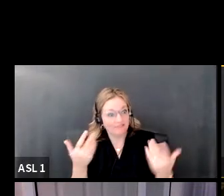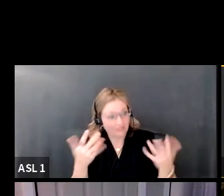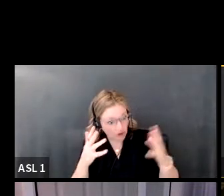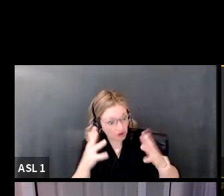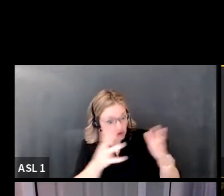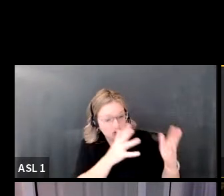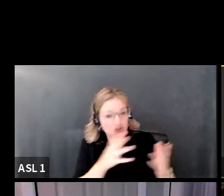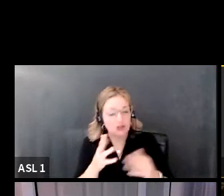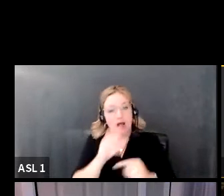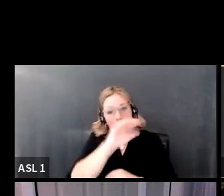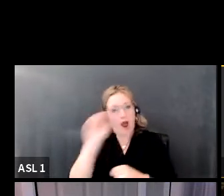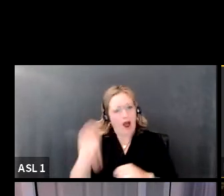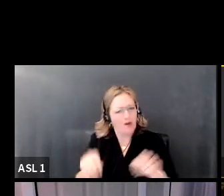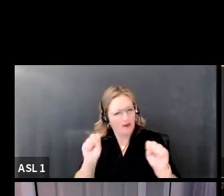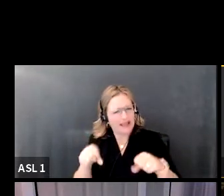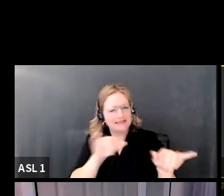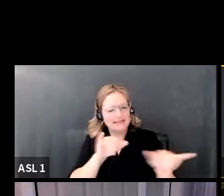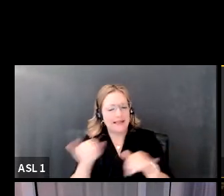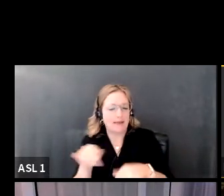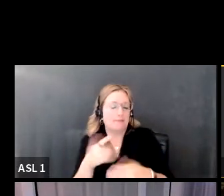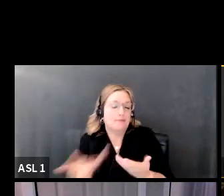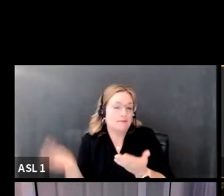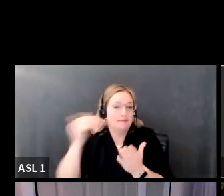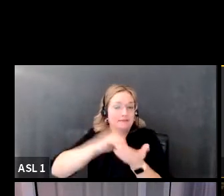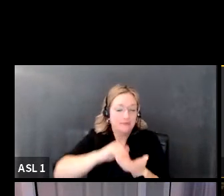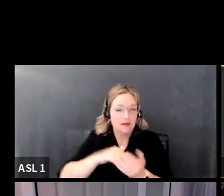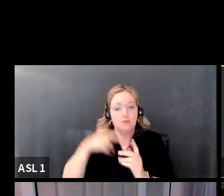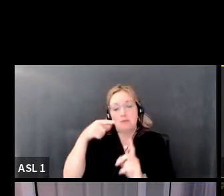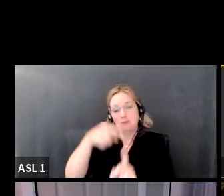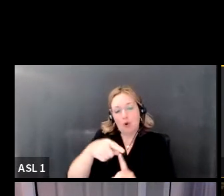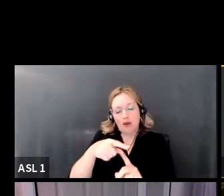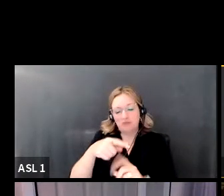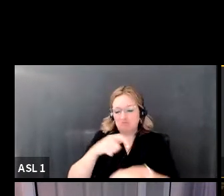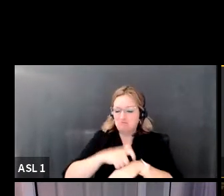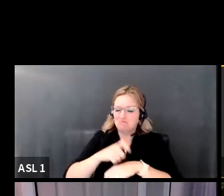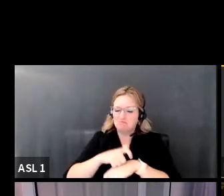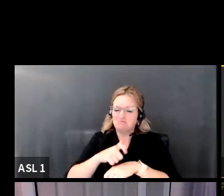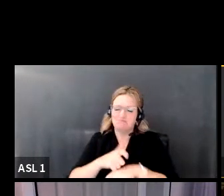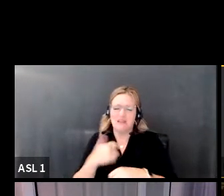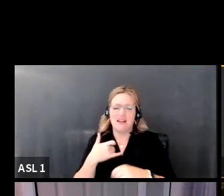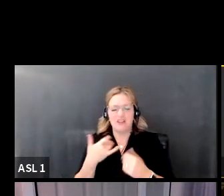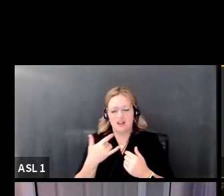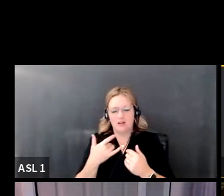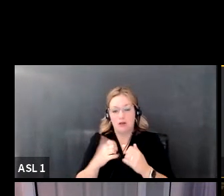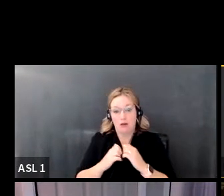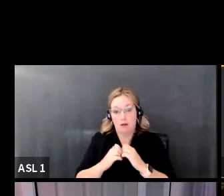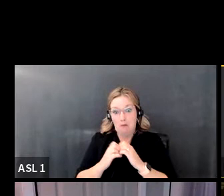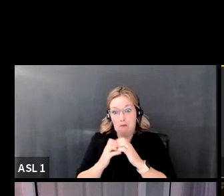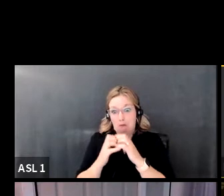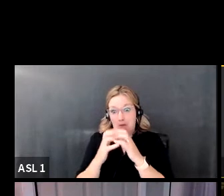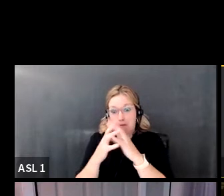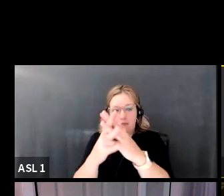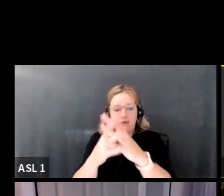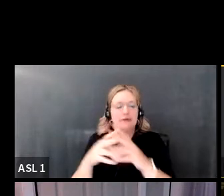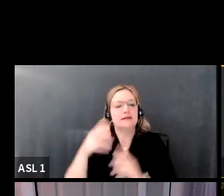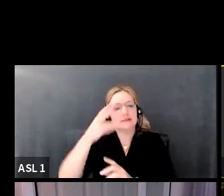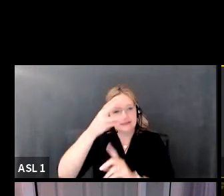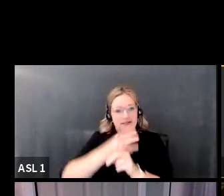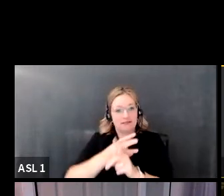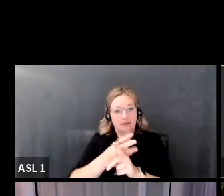i still think you're looking at a timeline of likely six months uh getting off the ground now that's still a 2022